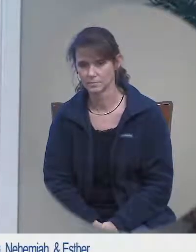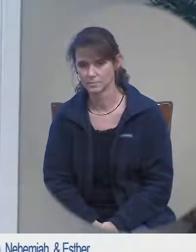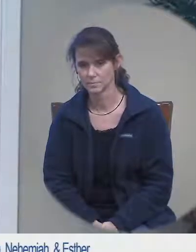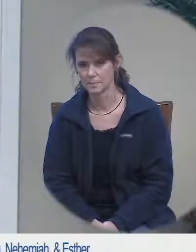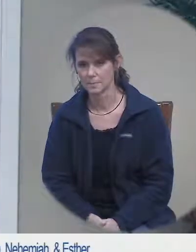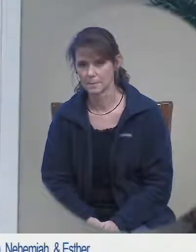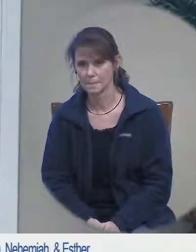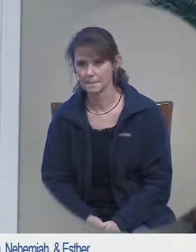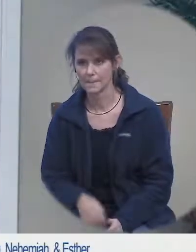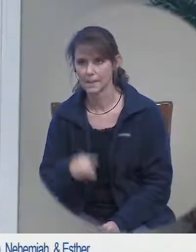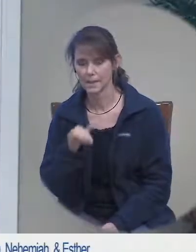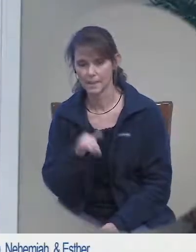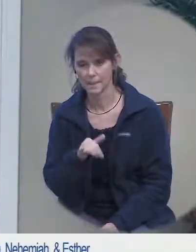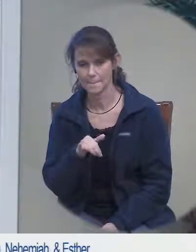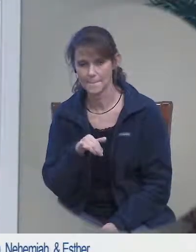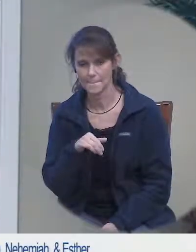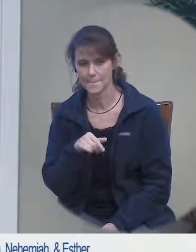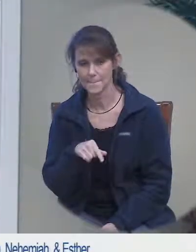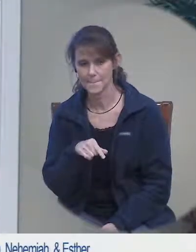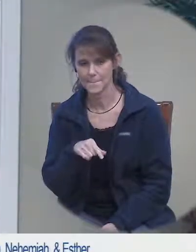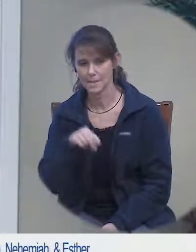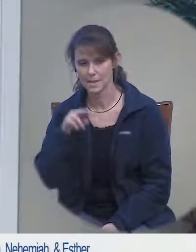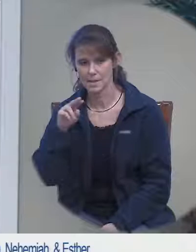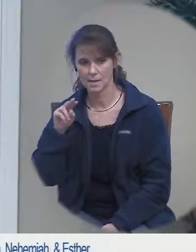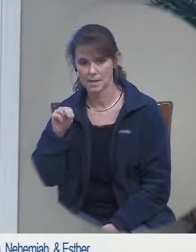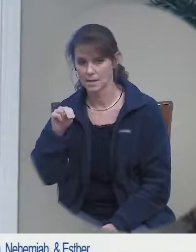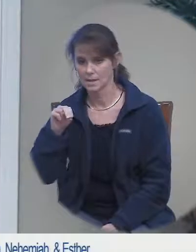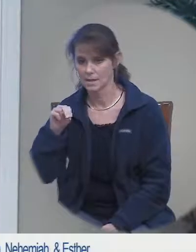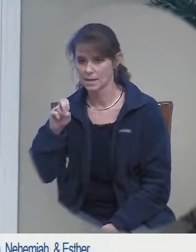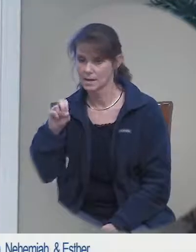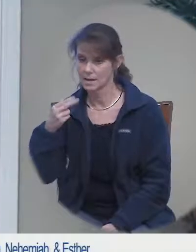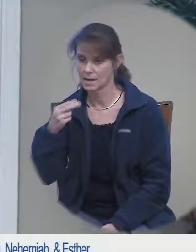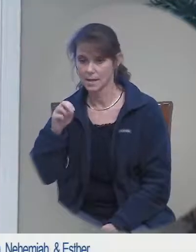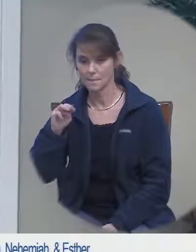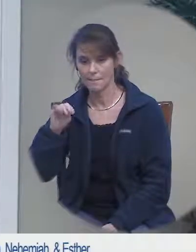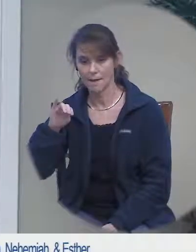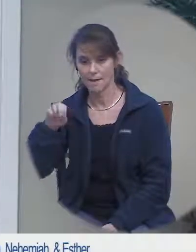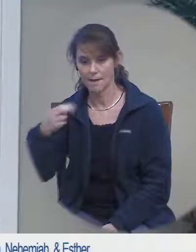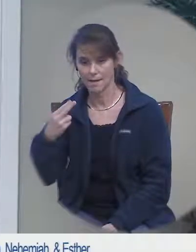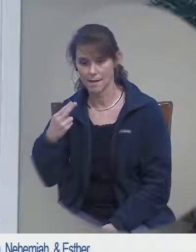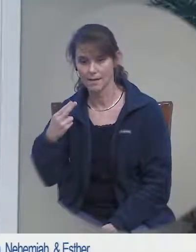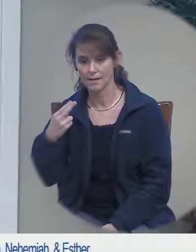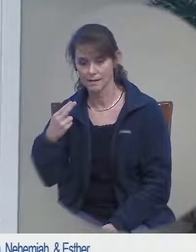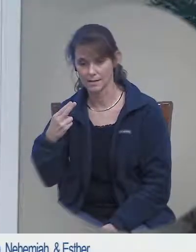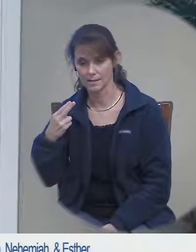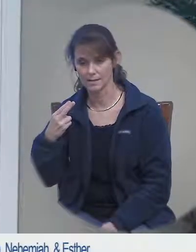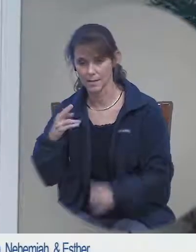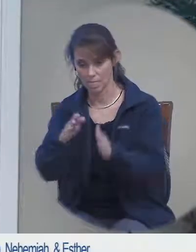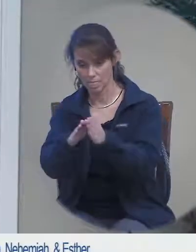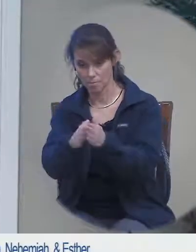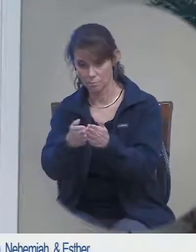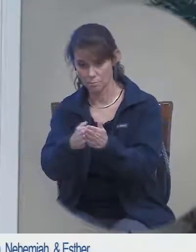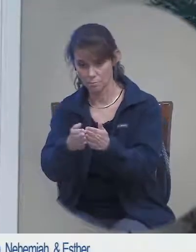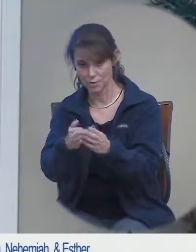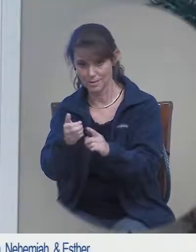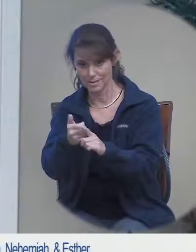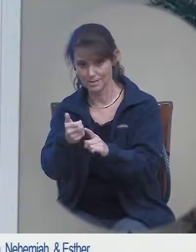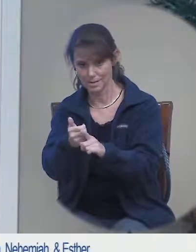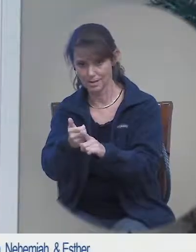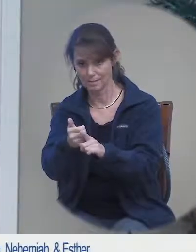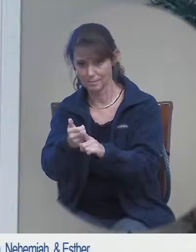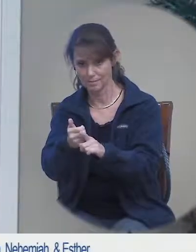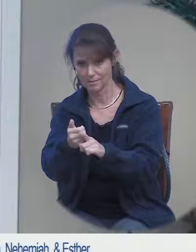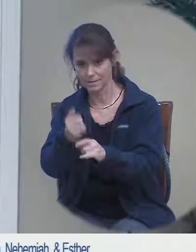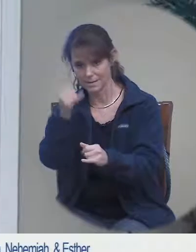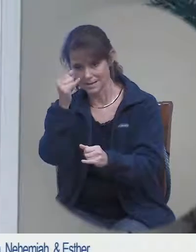know if you realize it because where the book of Nehemiah is located in our Old Testaments, but this is really the last bit